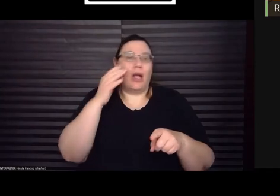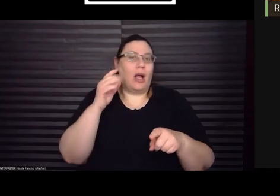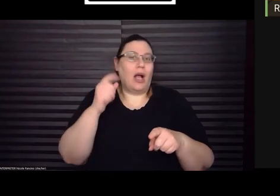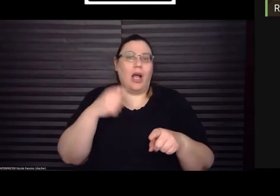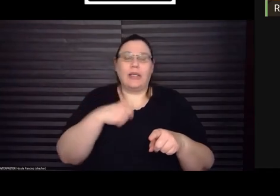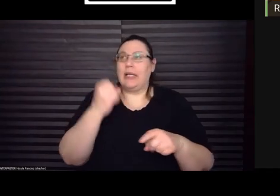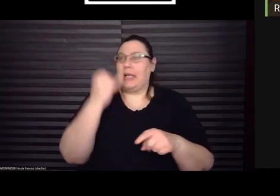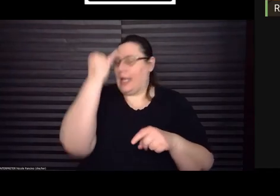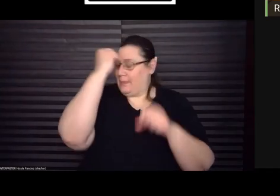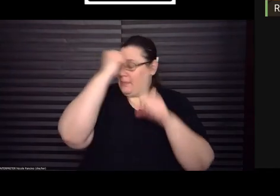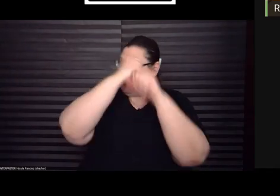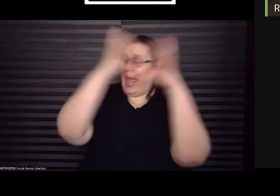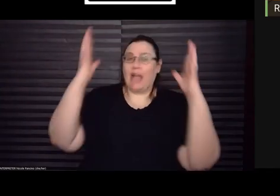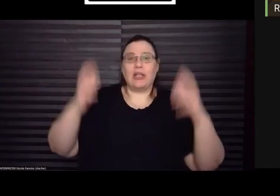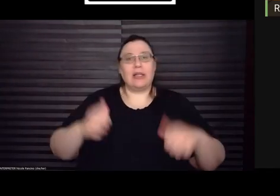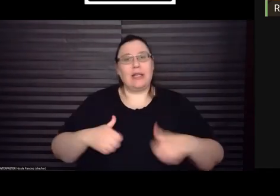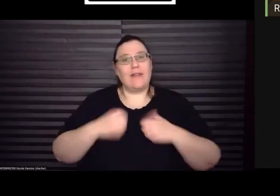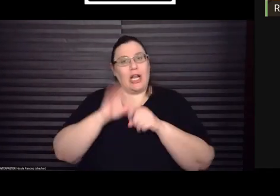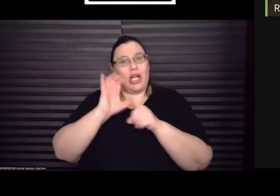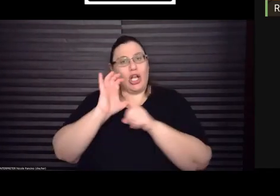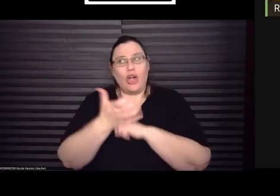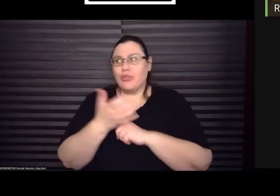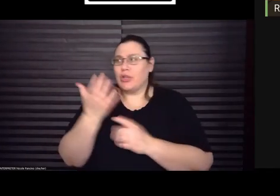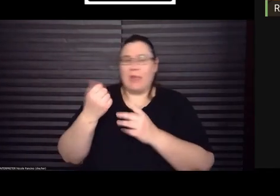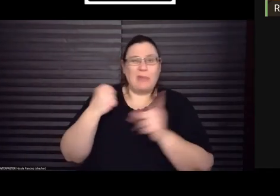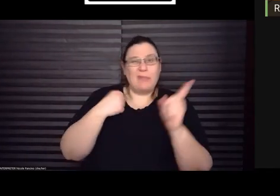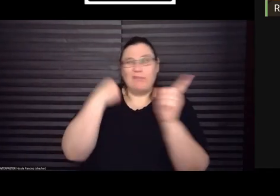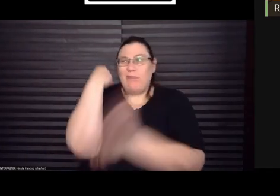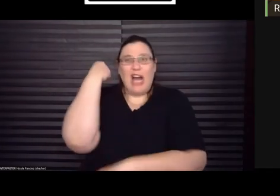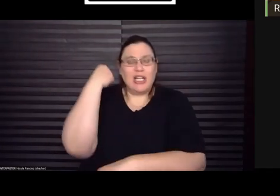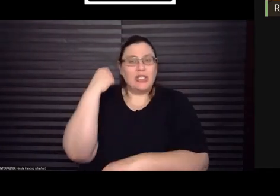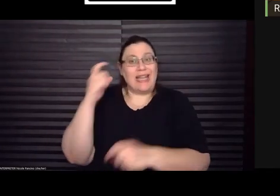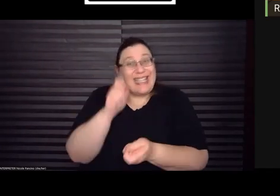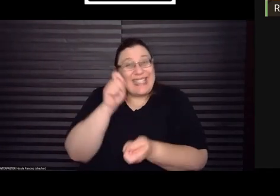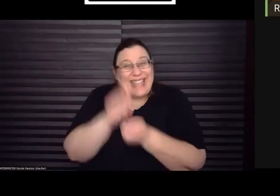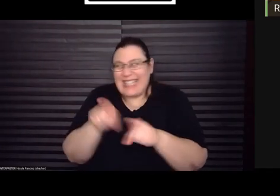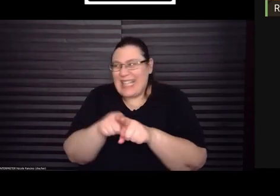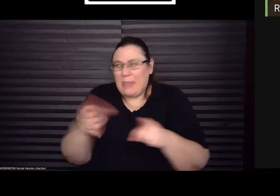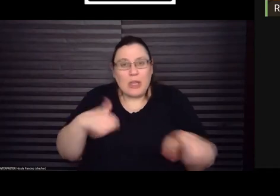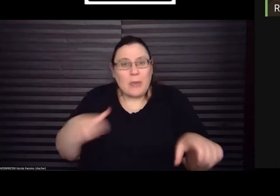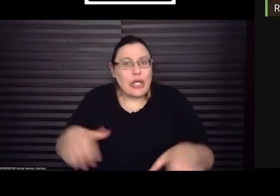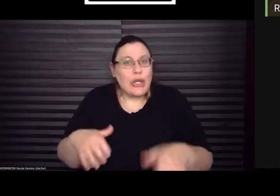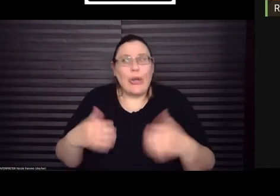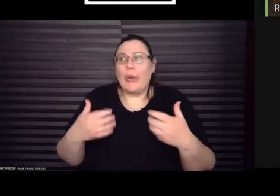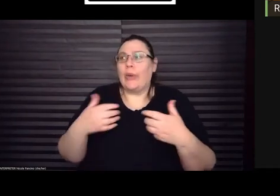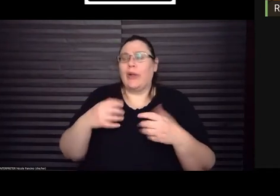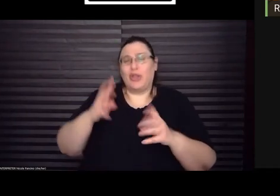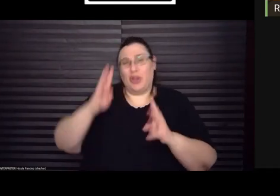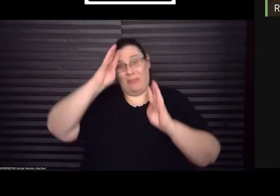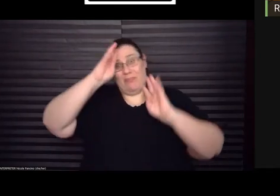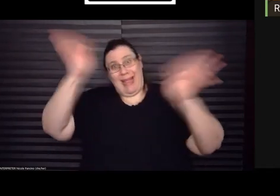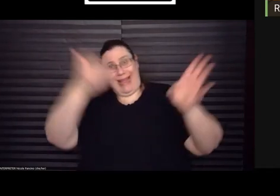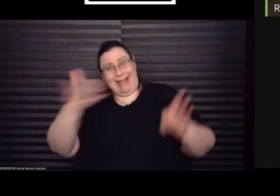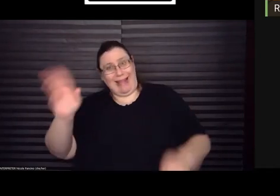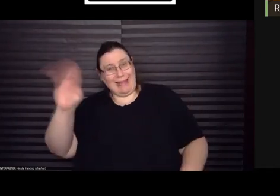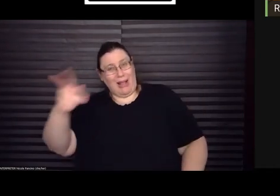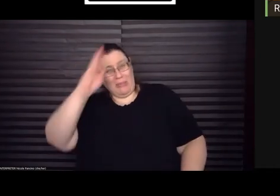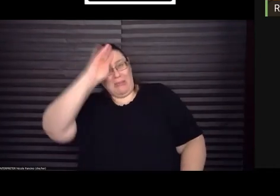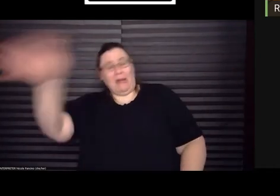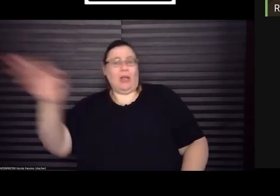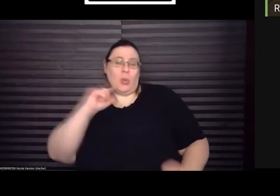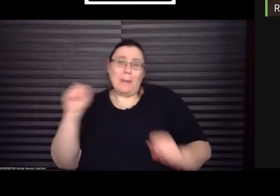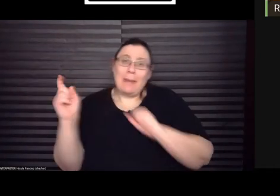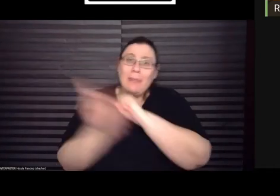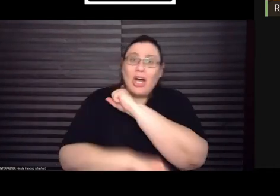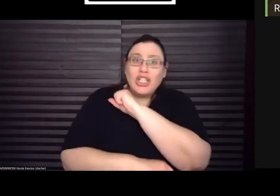can really imagine living in a culture where you would be punished for exactly what it is that we do, making things up out of thin air, you